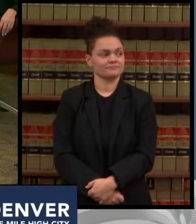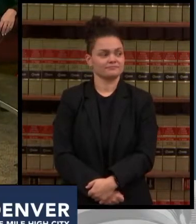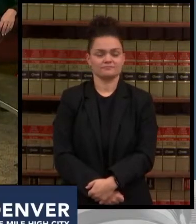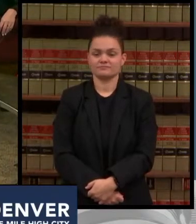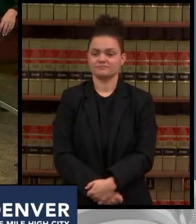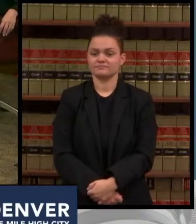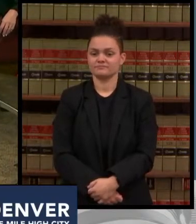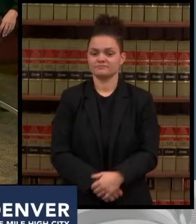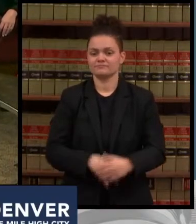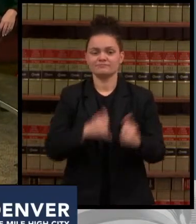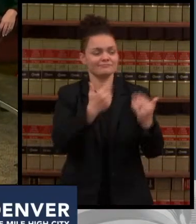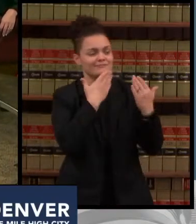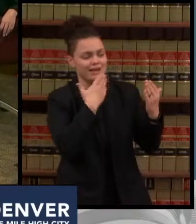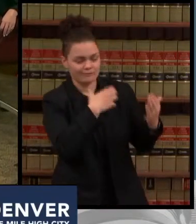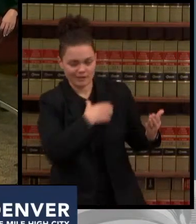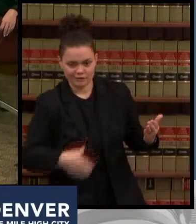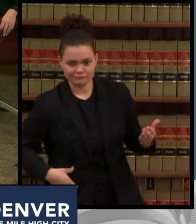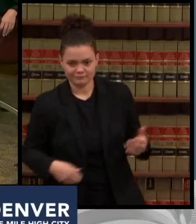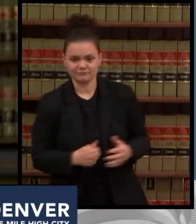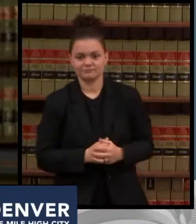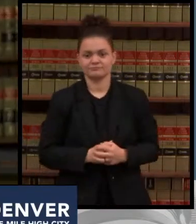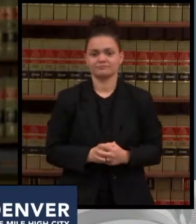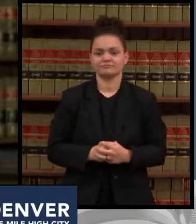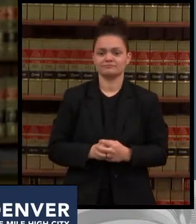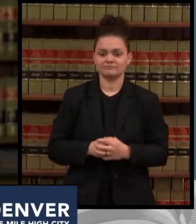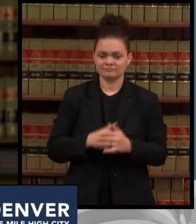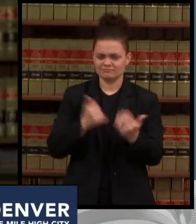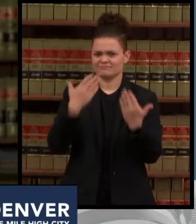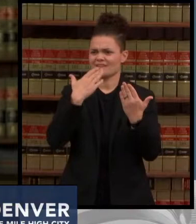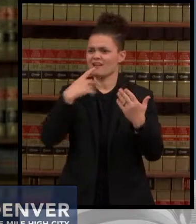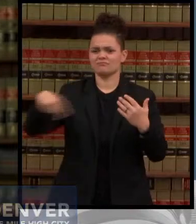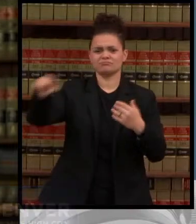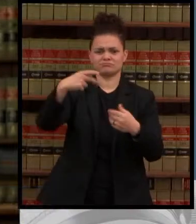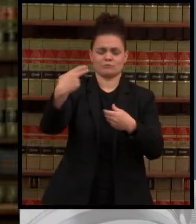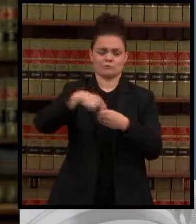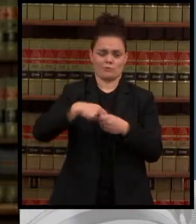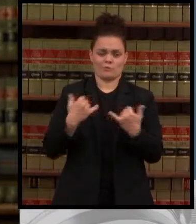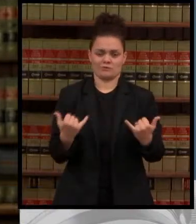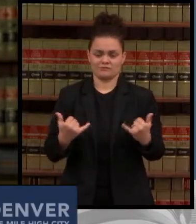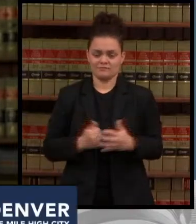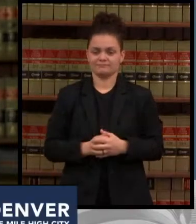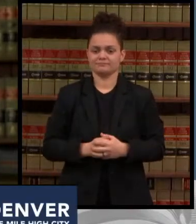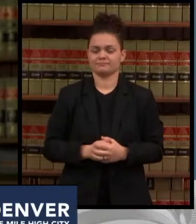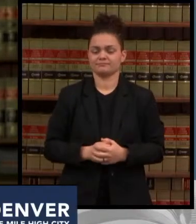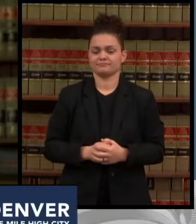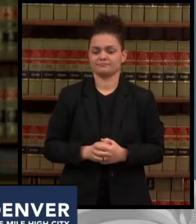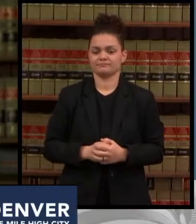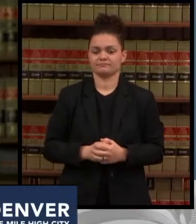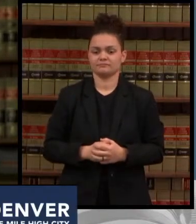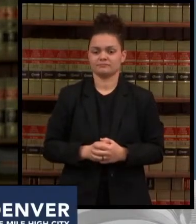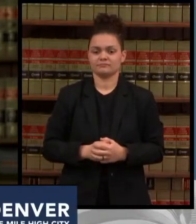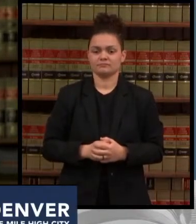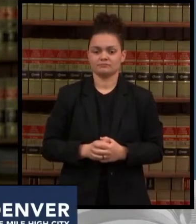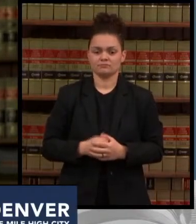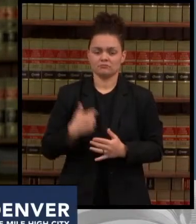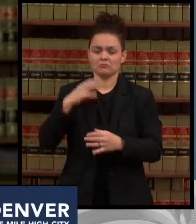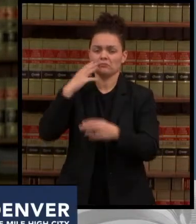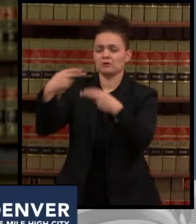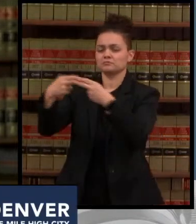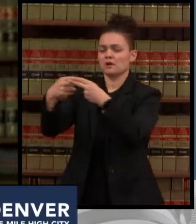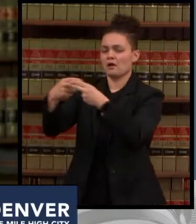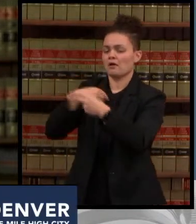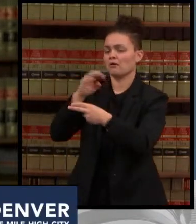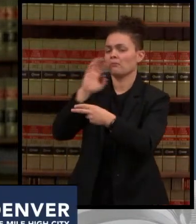Thank you, Mayor. I want to thank everyone who was able to make it with us today. I have some slides that I want to share, but I want